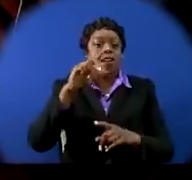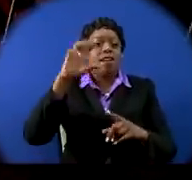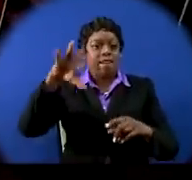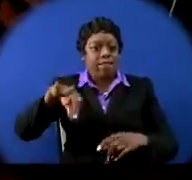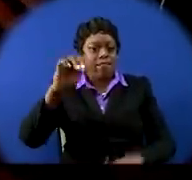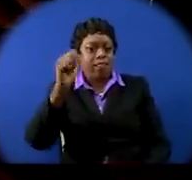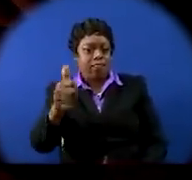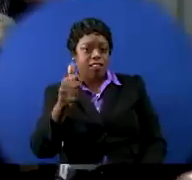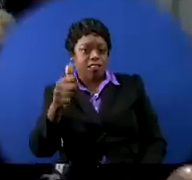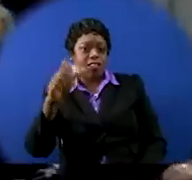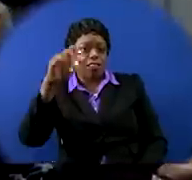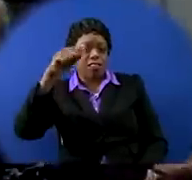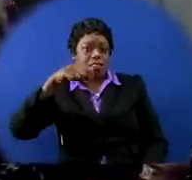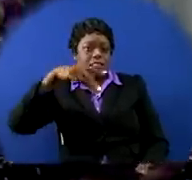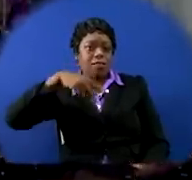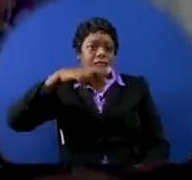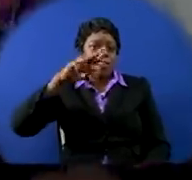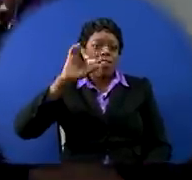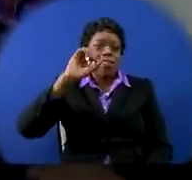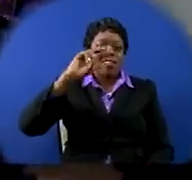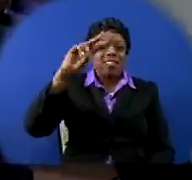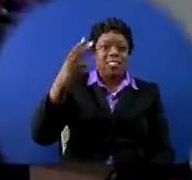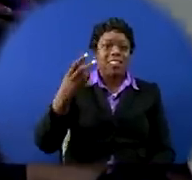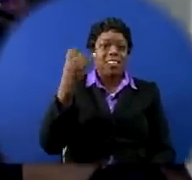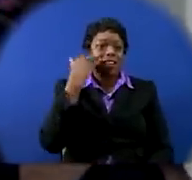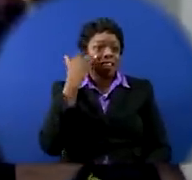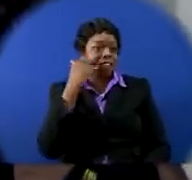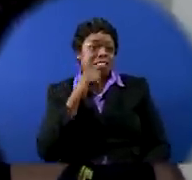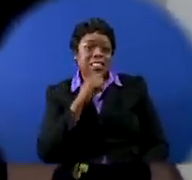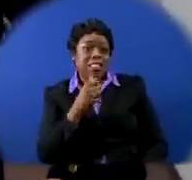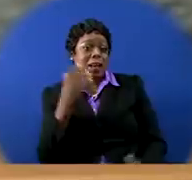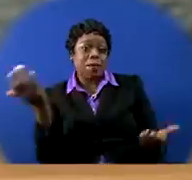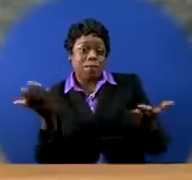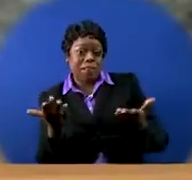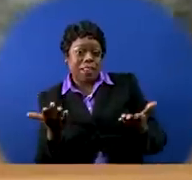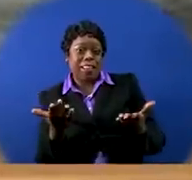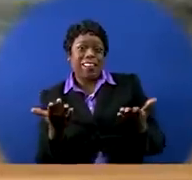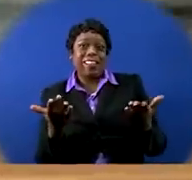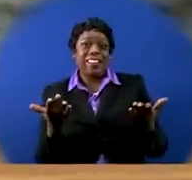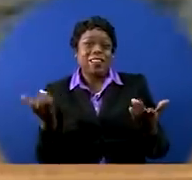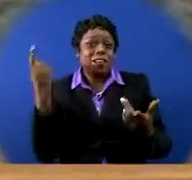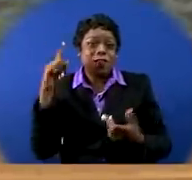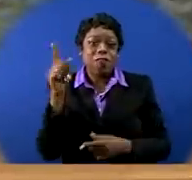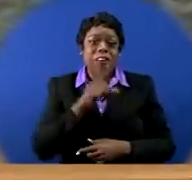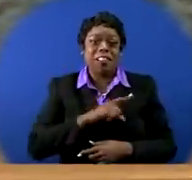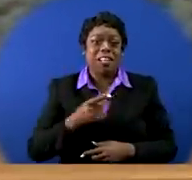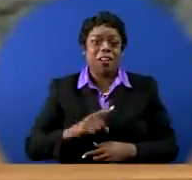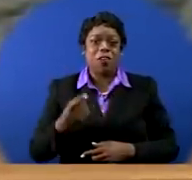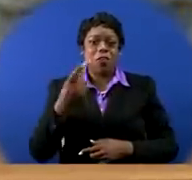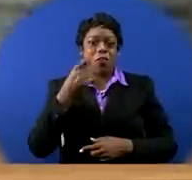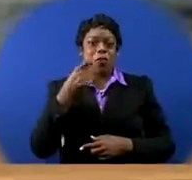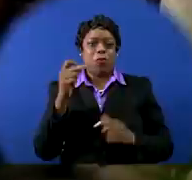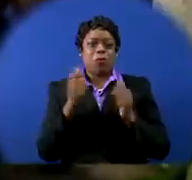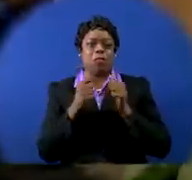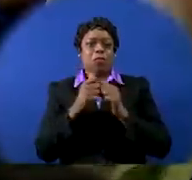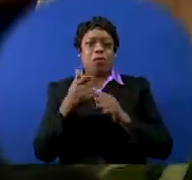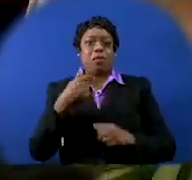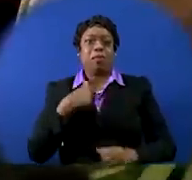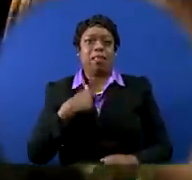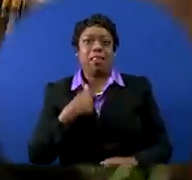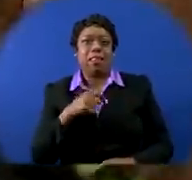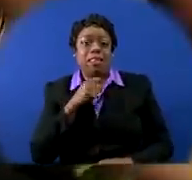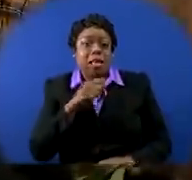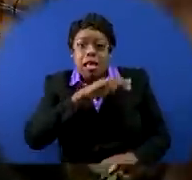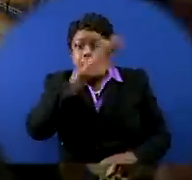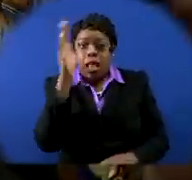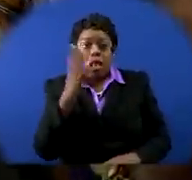2nd and open up your mouth and say, if it had not been for the Lord who was on my side, I never